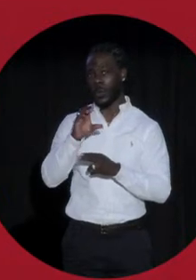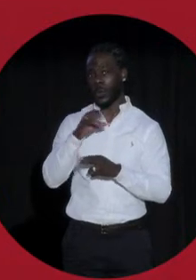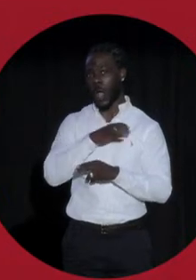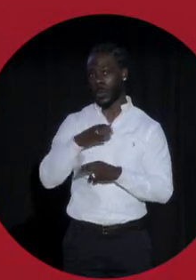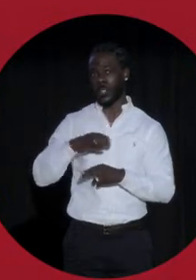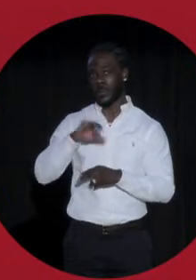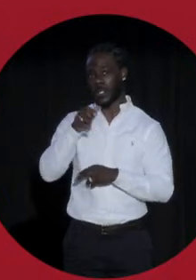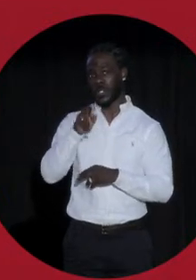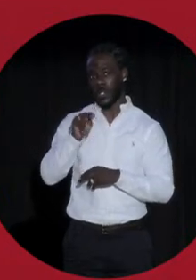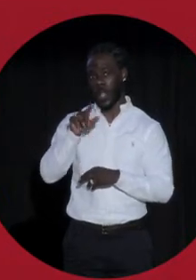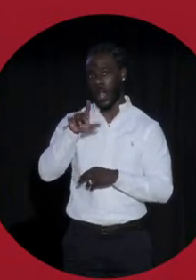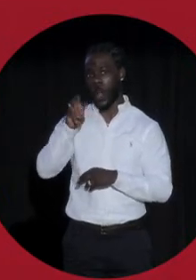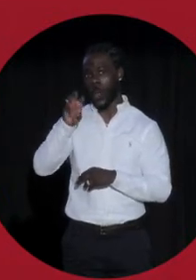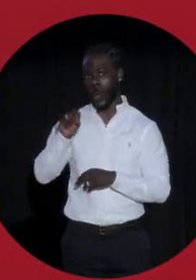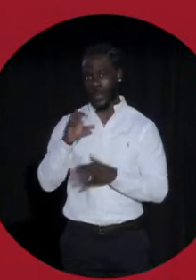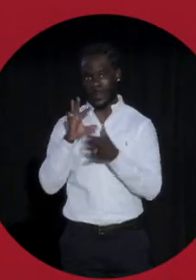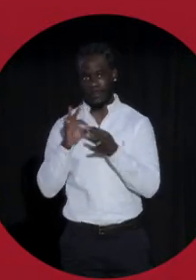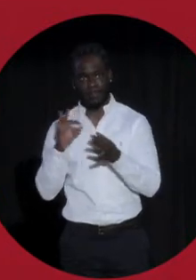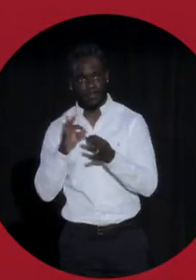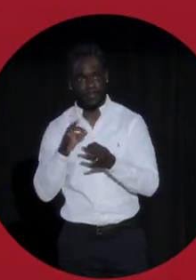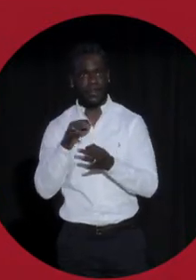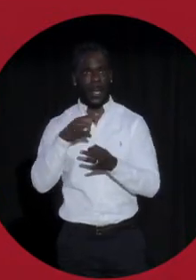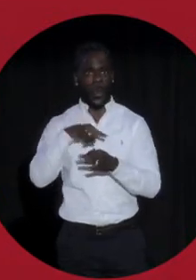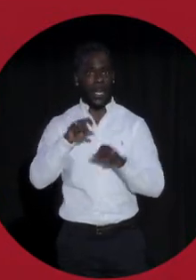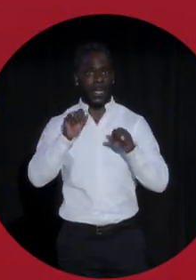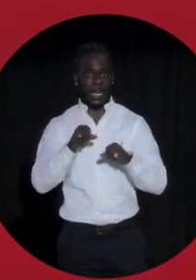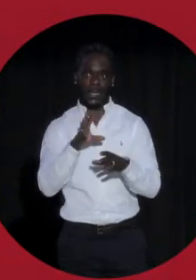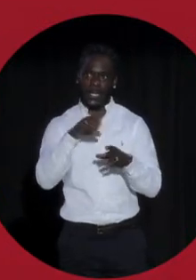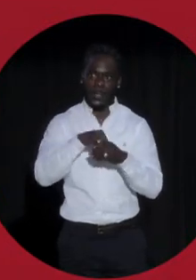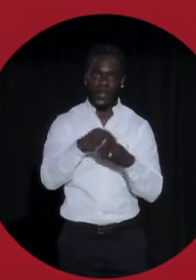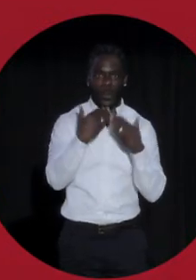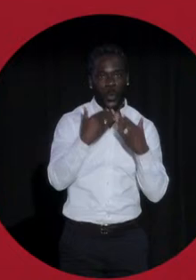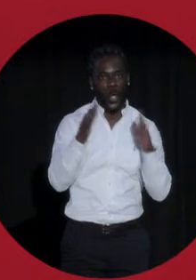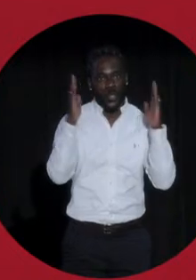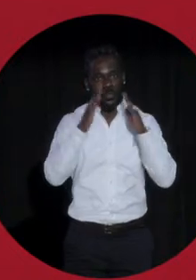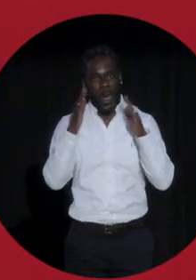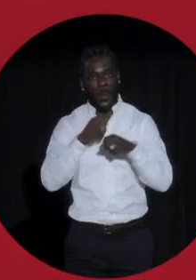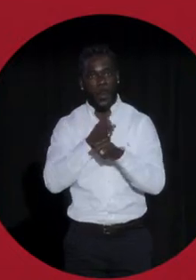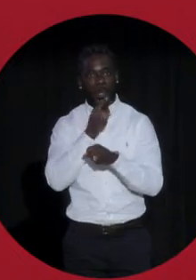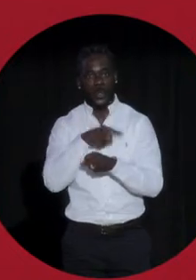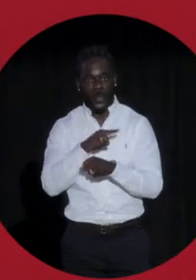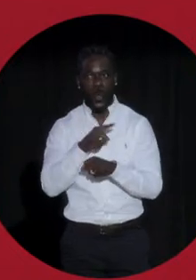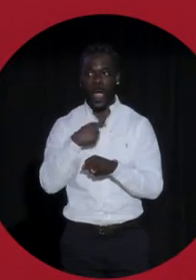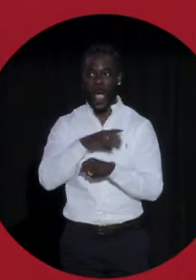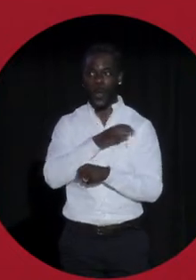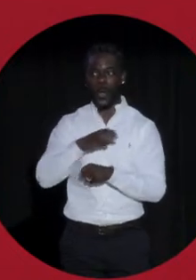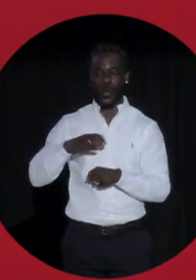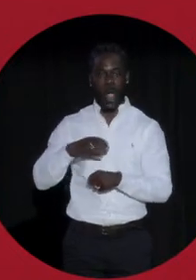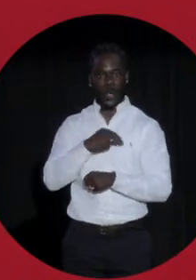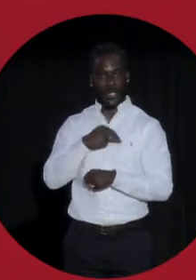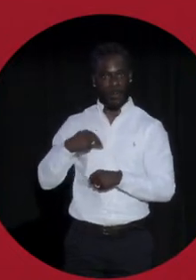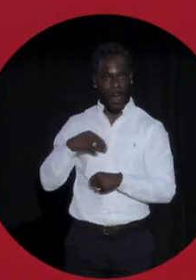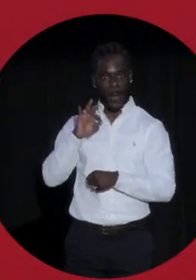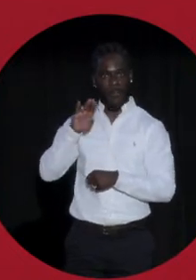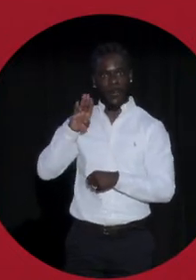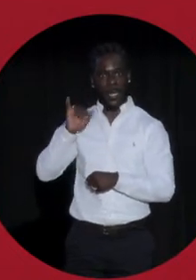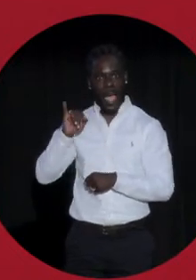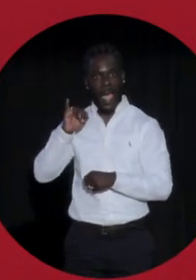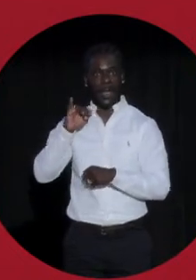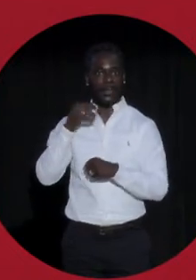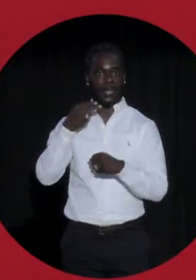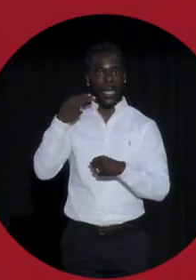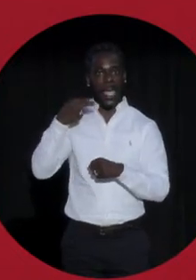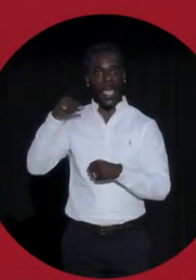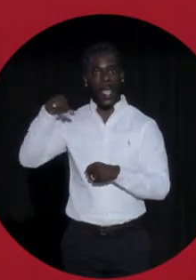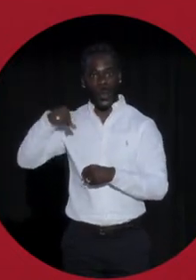John Lewis, let's get in some good trouble and work to ensure Congressman Hoyer, the FBI headquarters, come